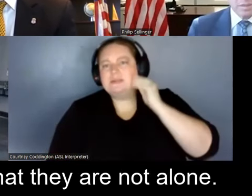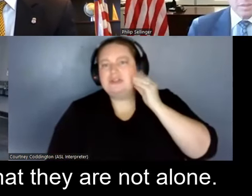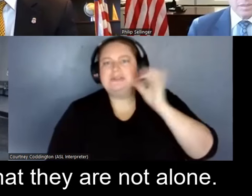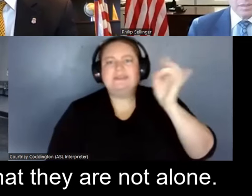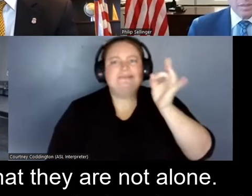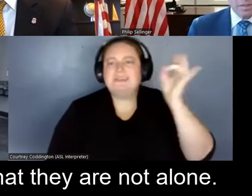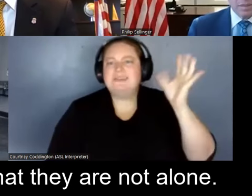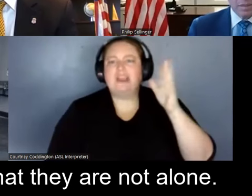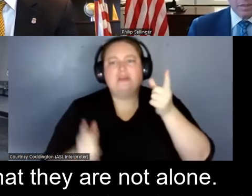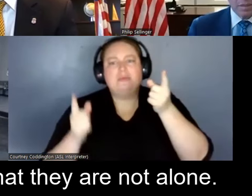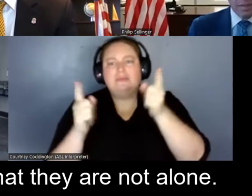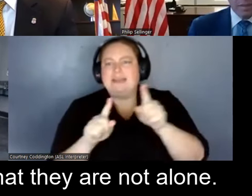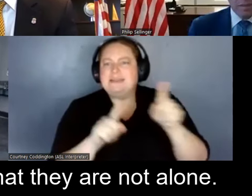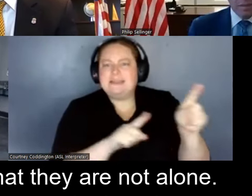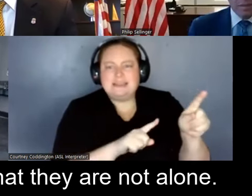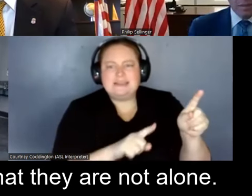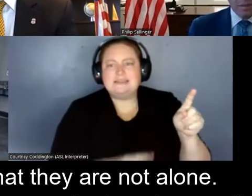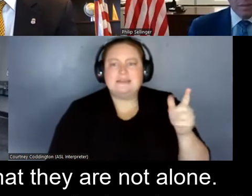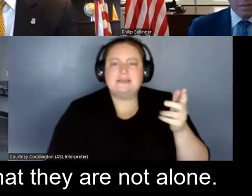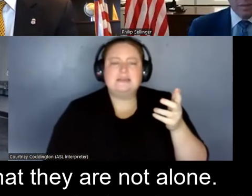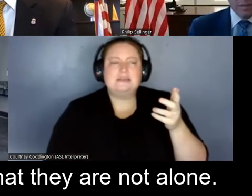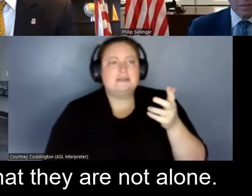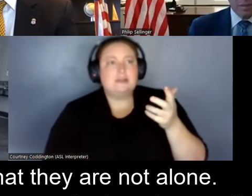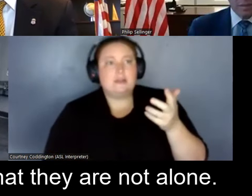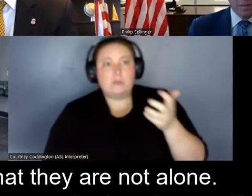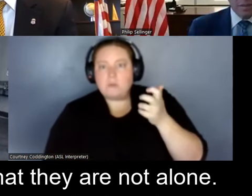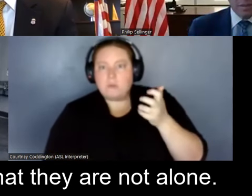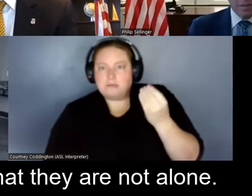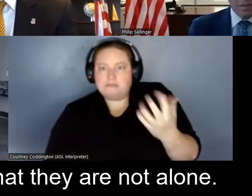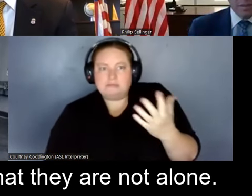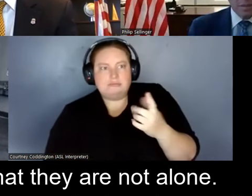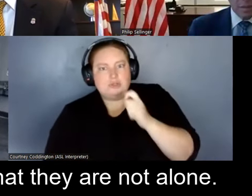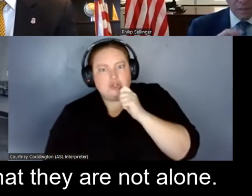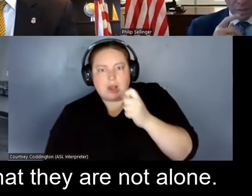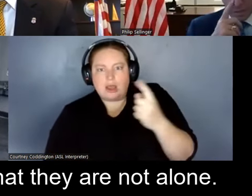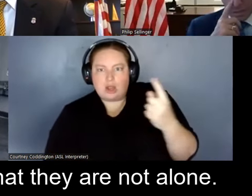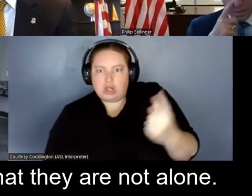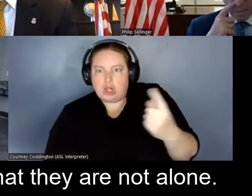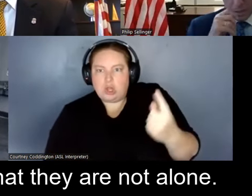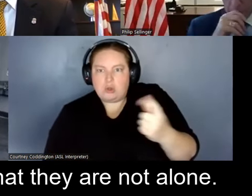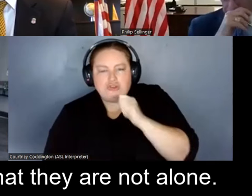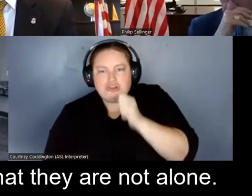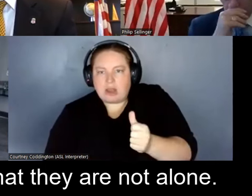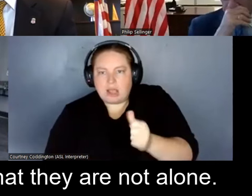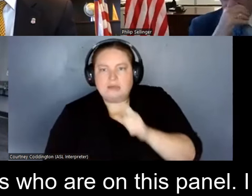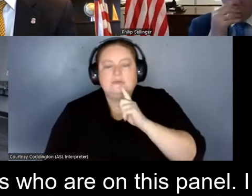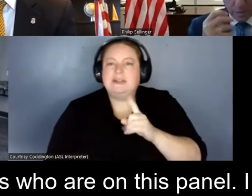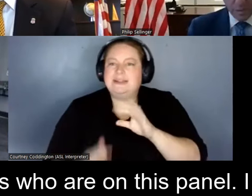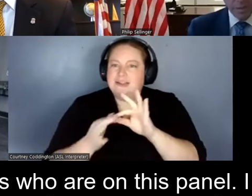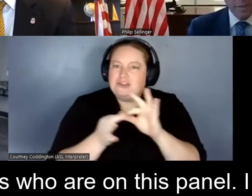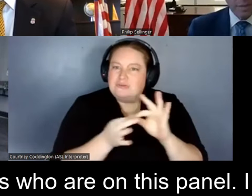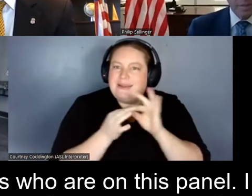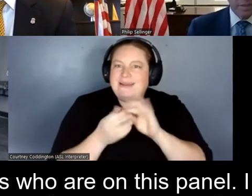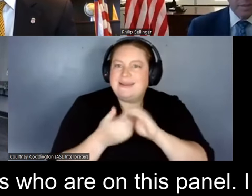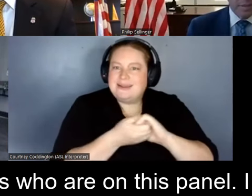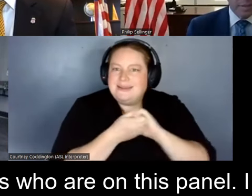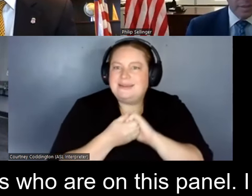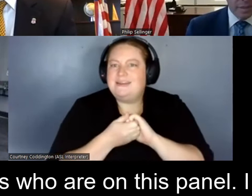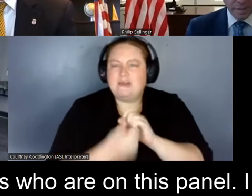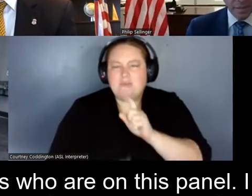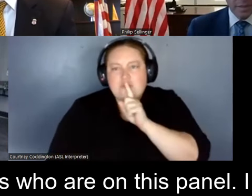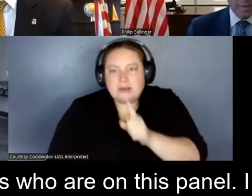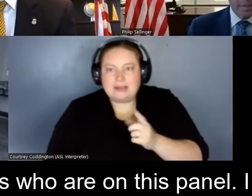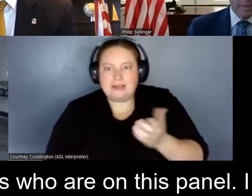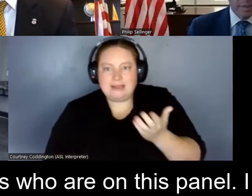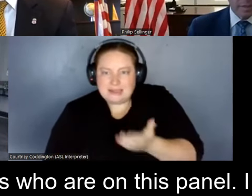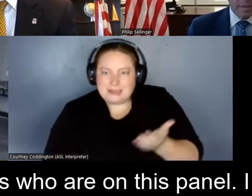incidents and acts to know that they're not alone. I mean, you know, we really are united, and we really are here.